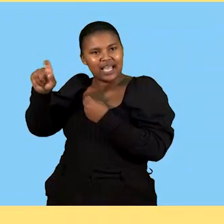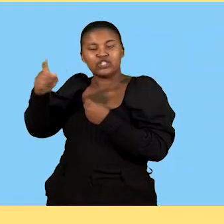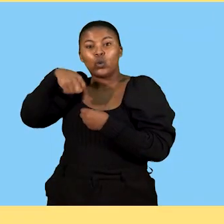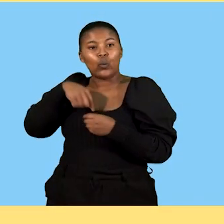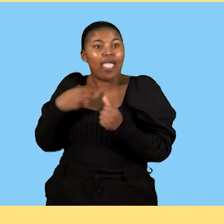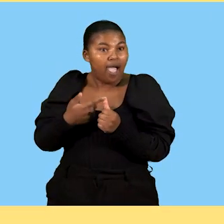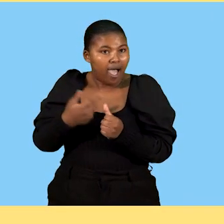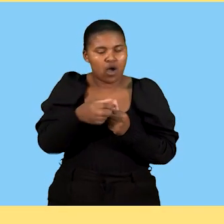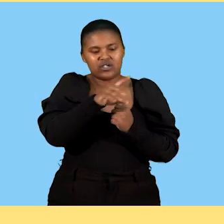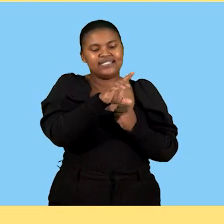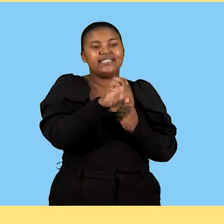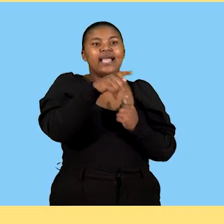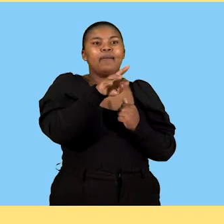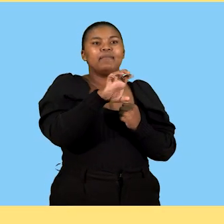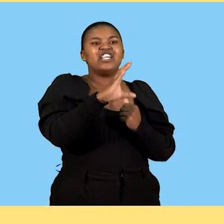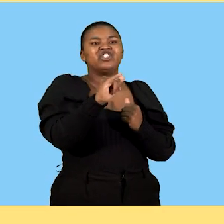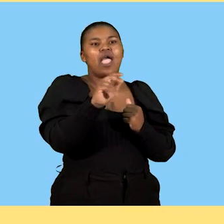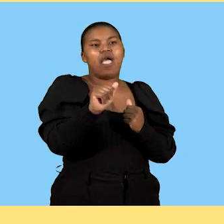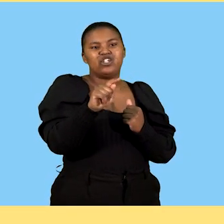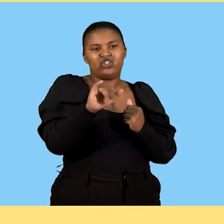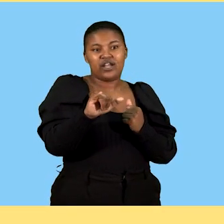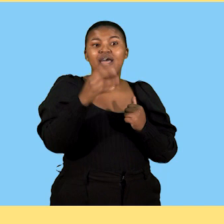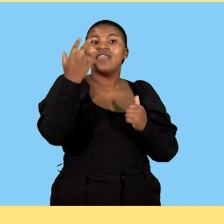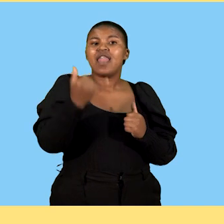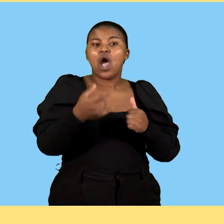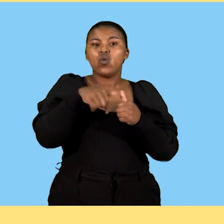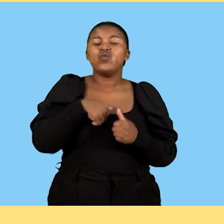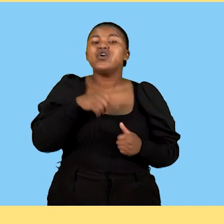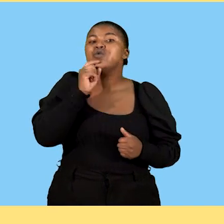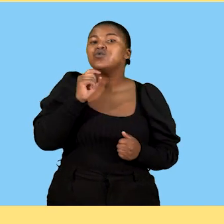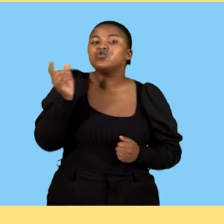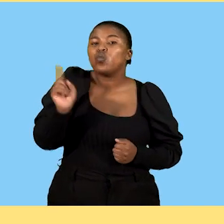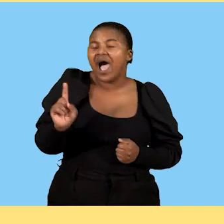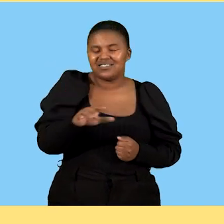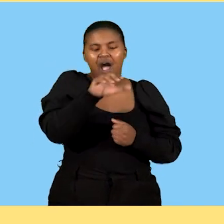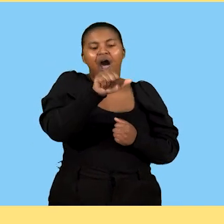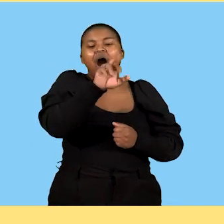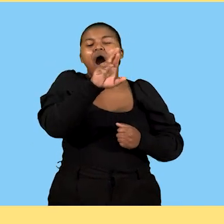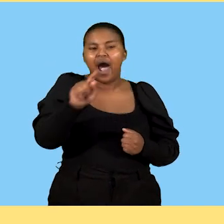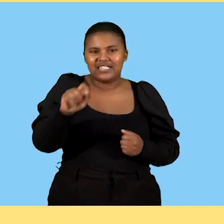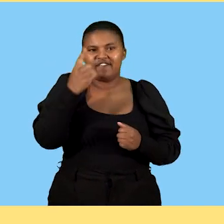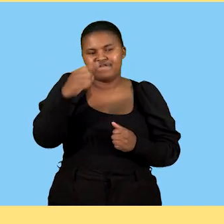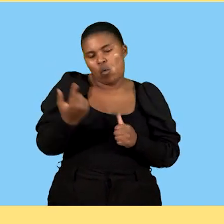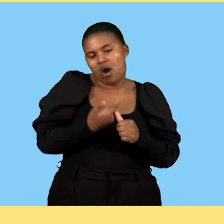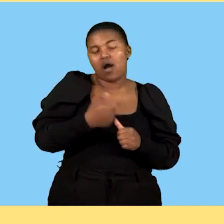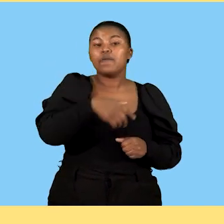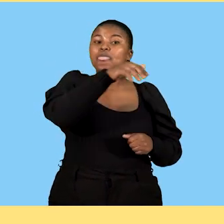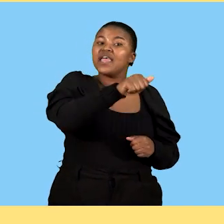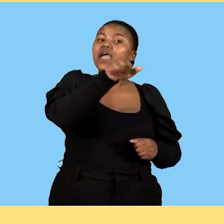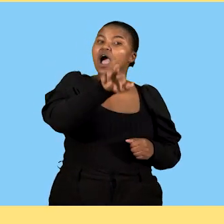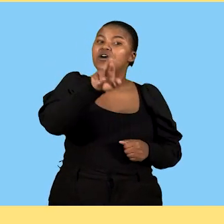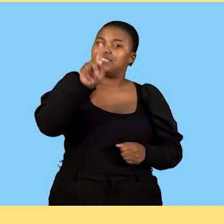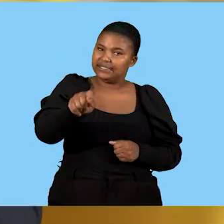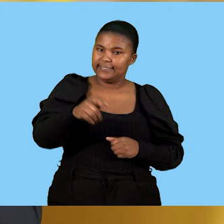The standard formula used to calculate depreciation is therefore, we consider it the ART,